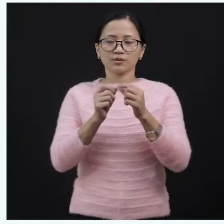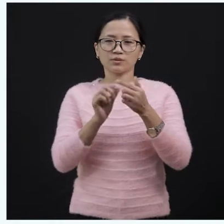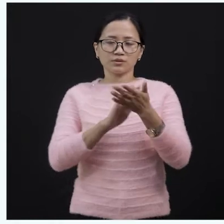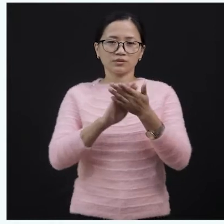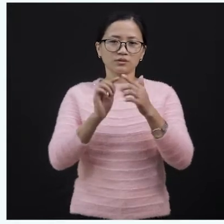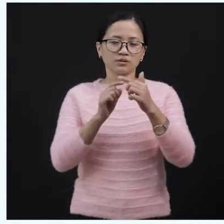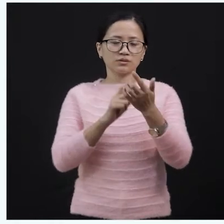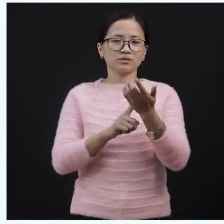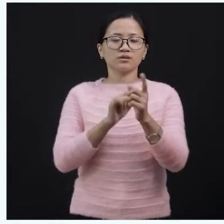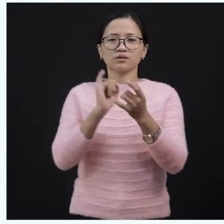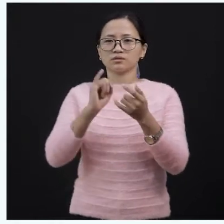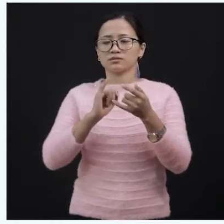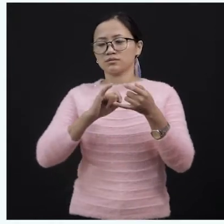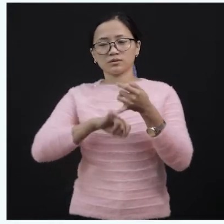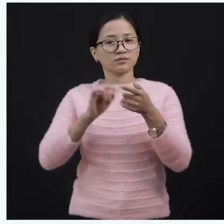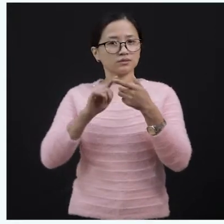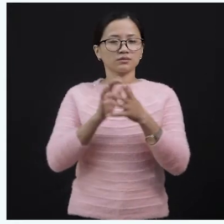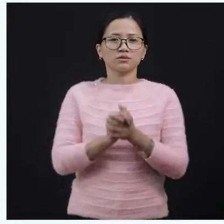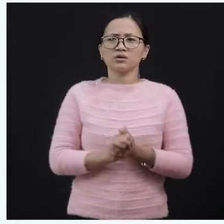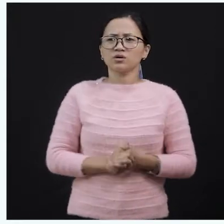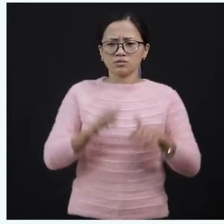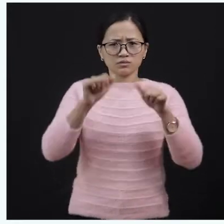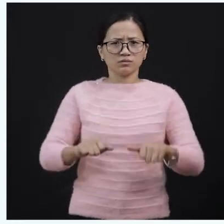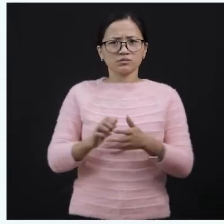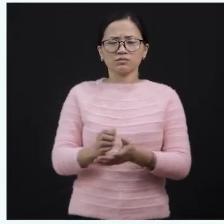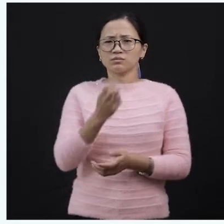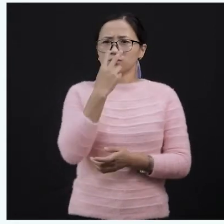friends who are not able to see, right?